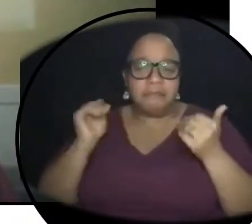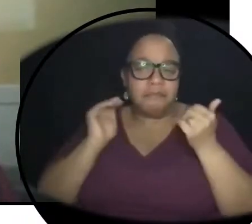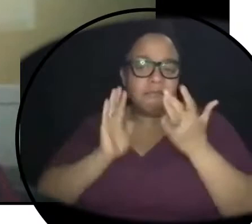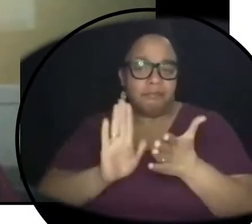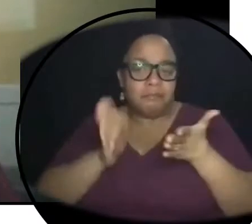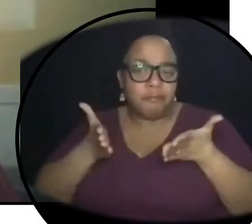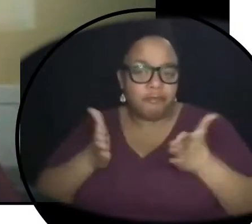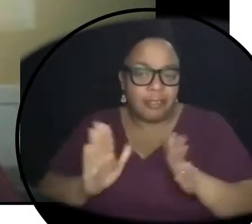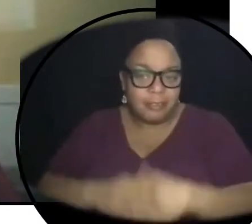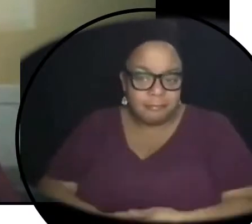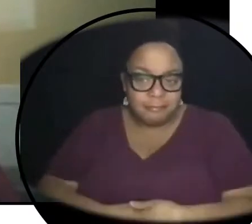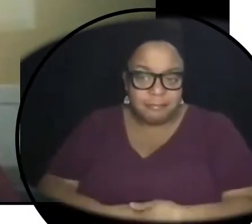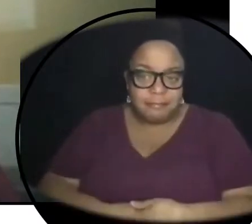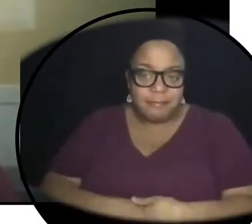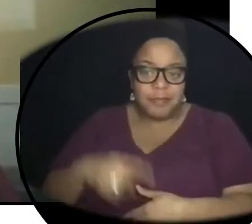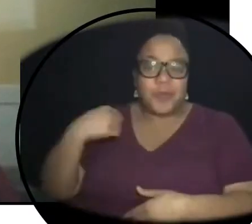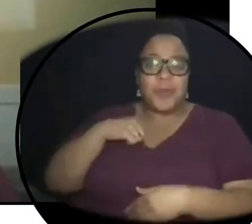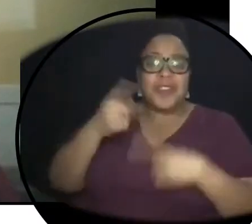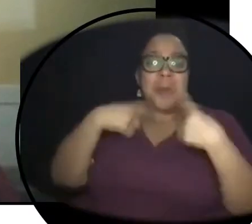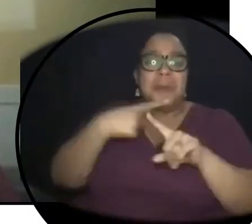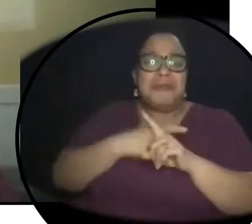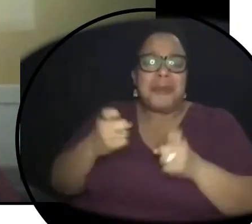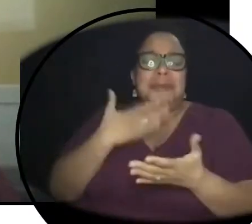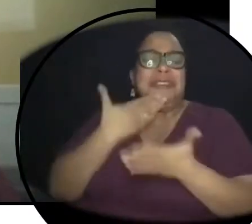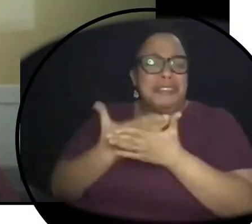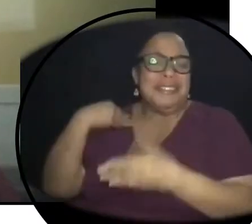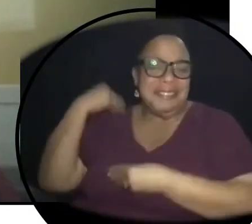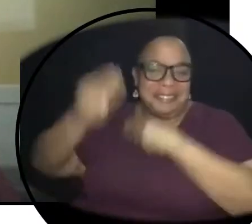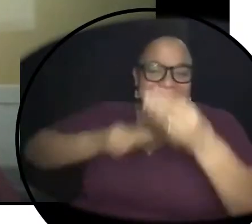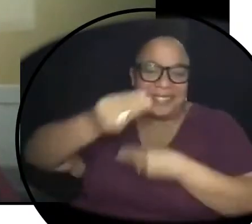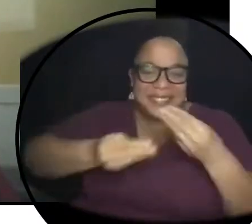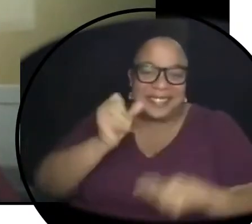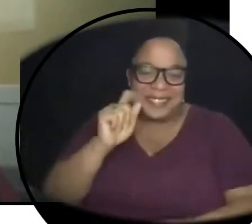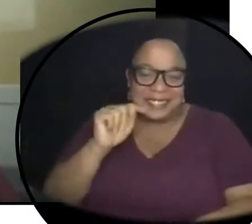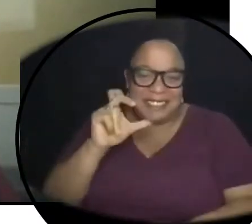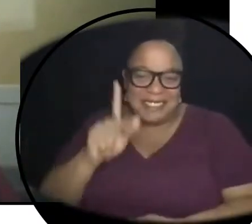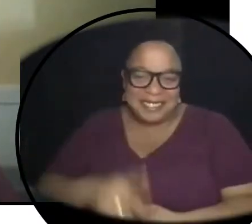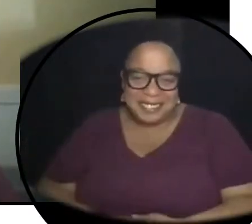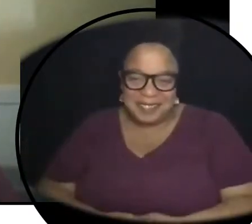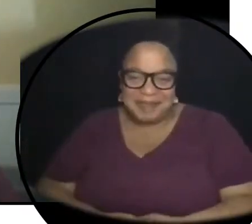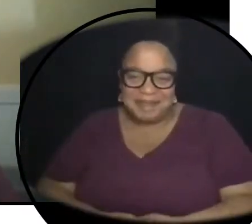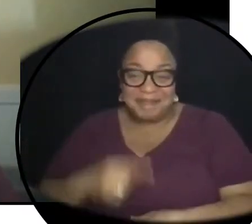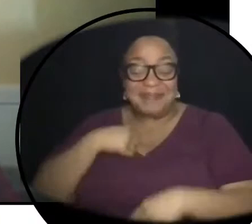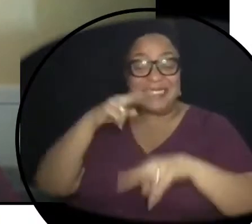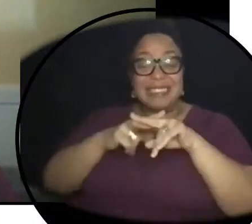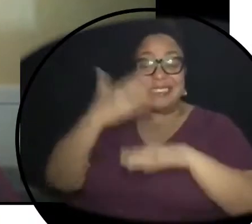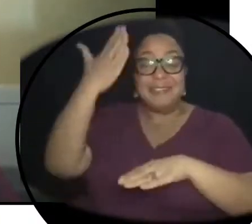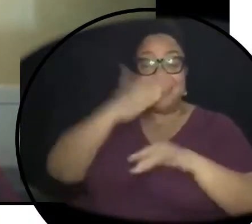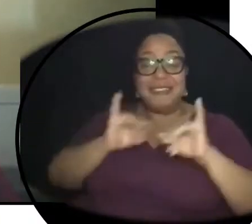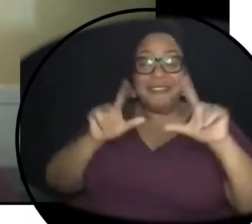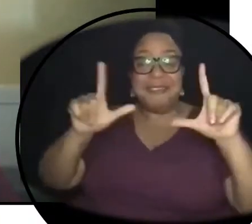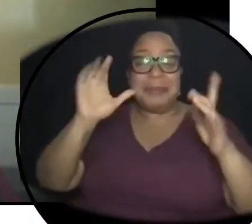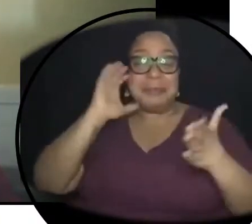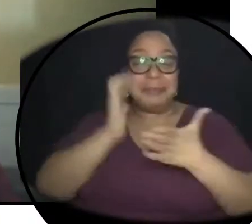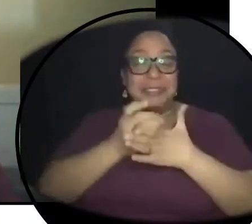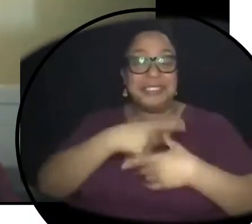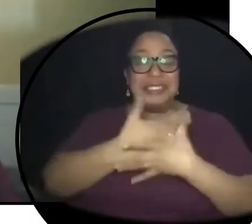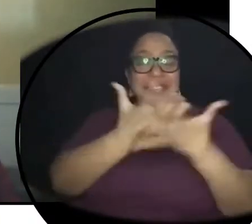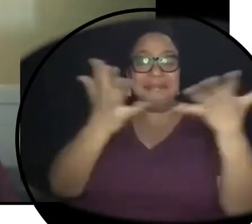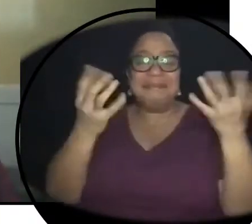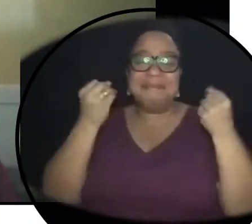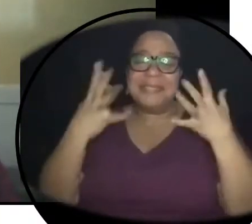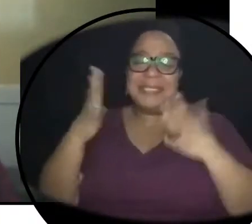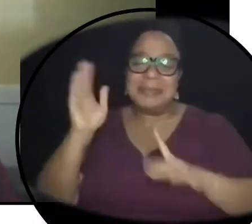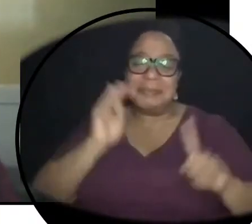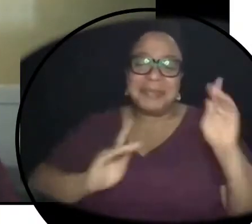about today and reflecting on her three-week trip to Africa, which took place in 64, and right after this